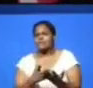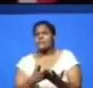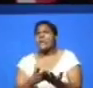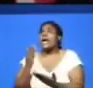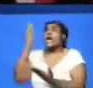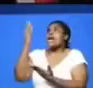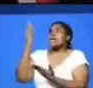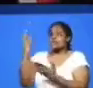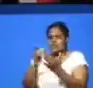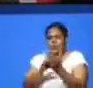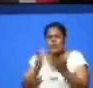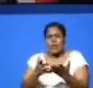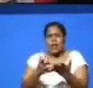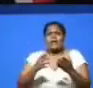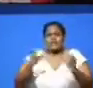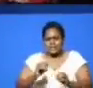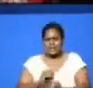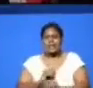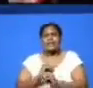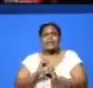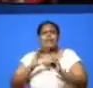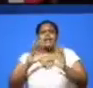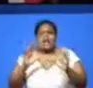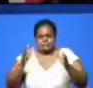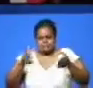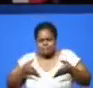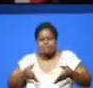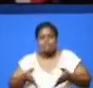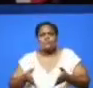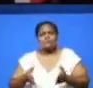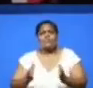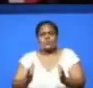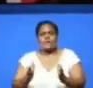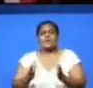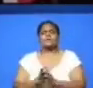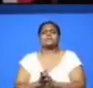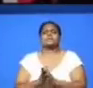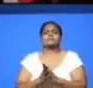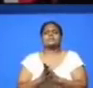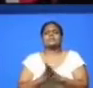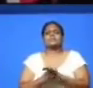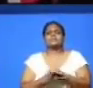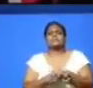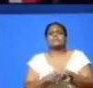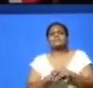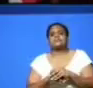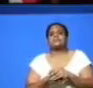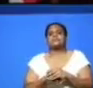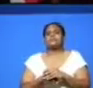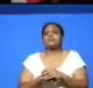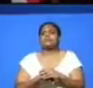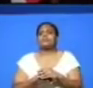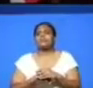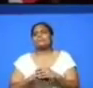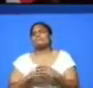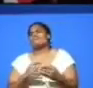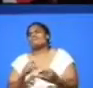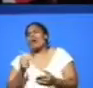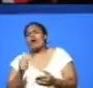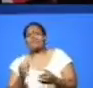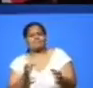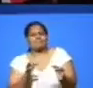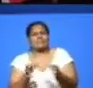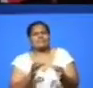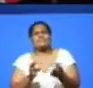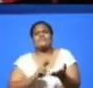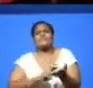a lamp unto my feet and a light unto my path. Some interpretations of the